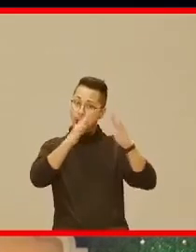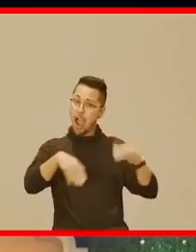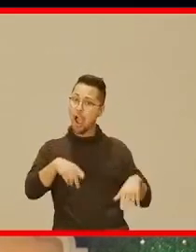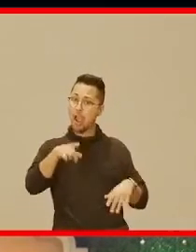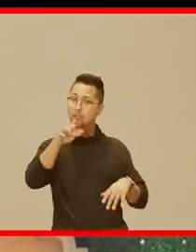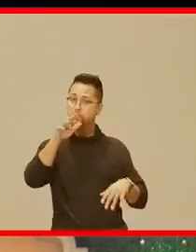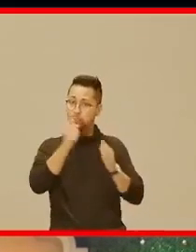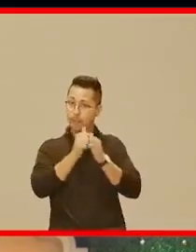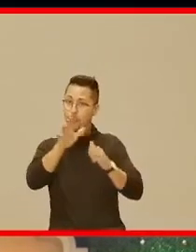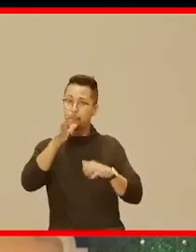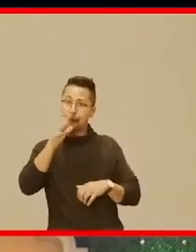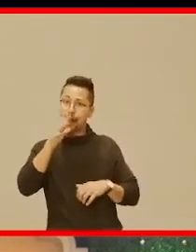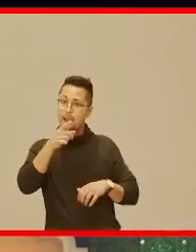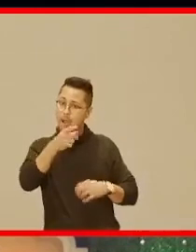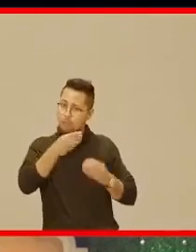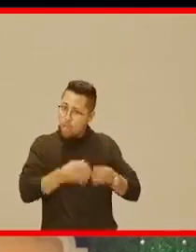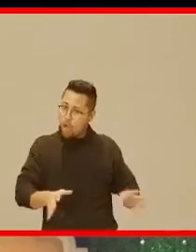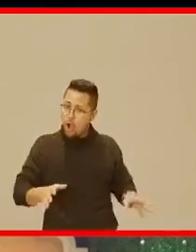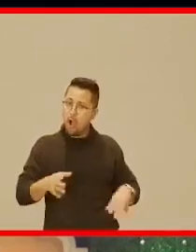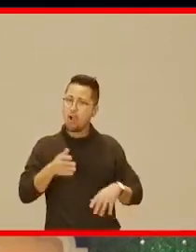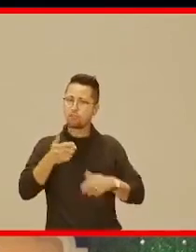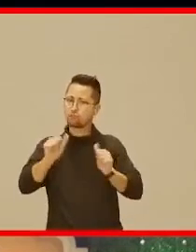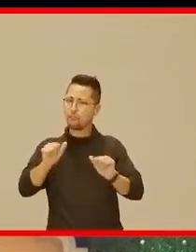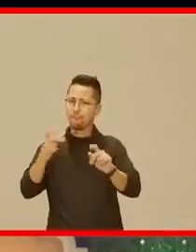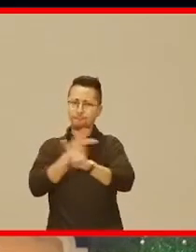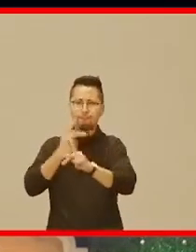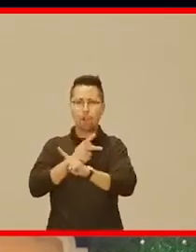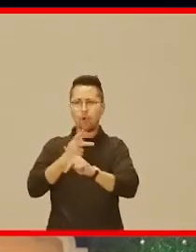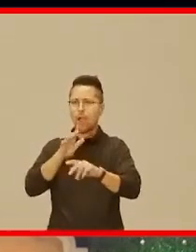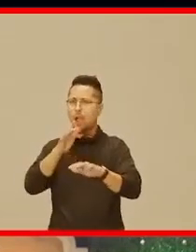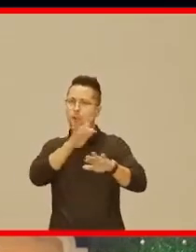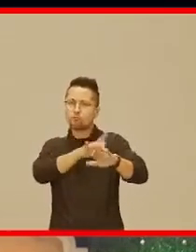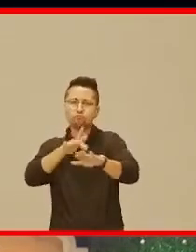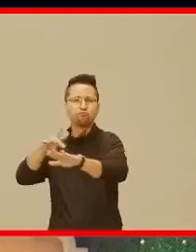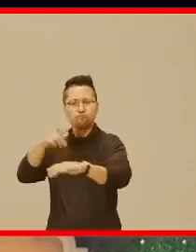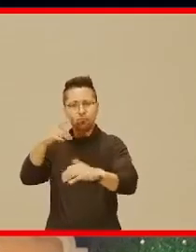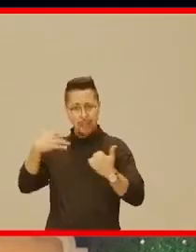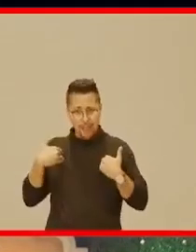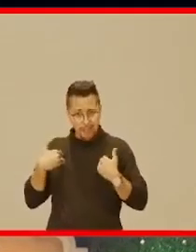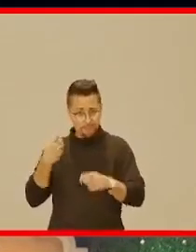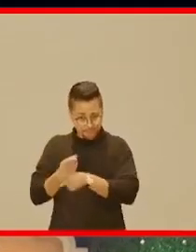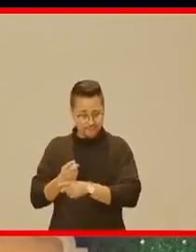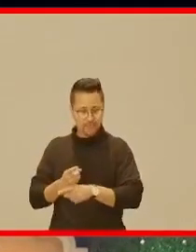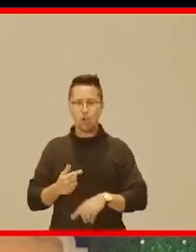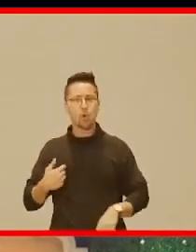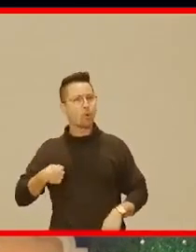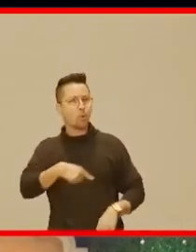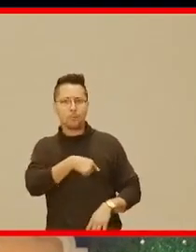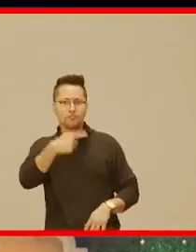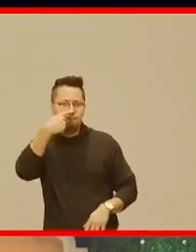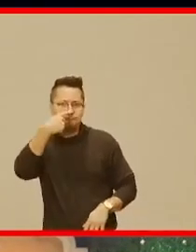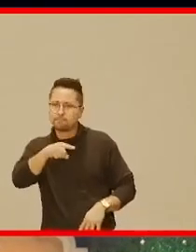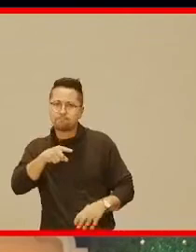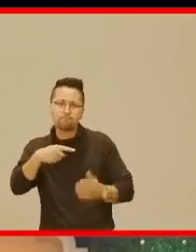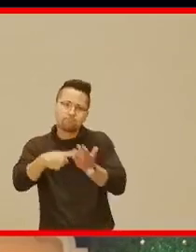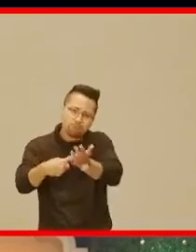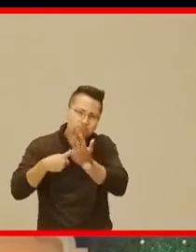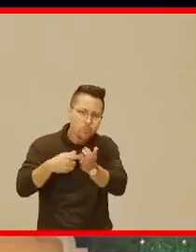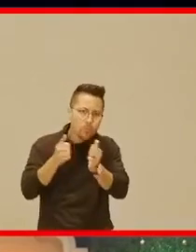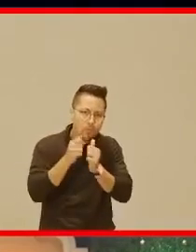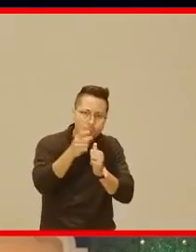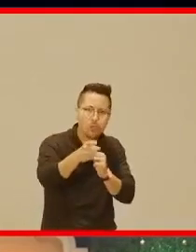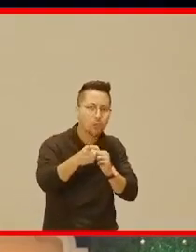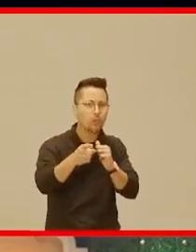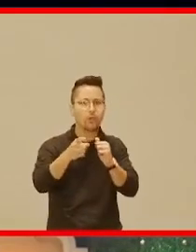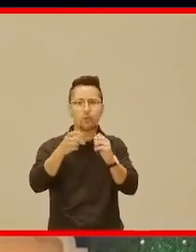I'm understanding. And so how do you navigate that, or what resources? So we're happy to, walk you through, talking through what options you have.